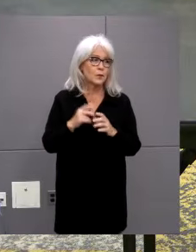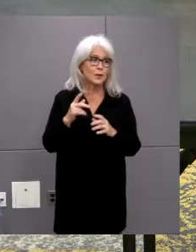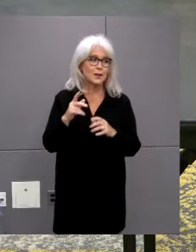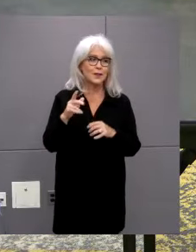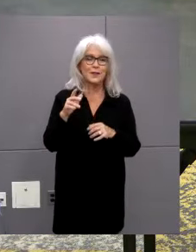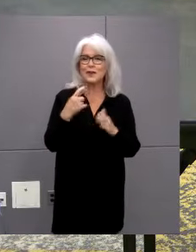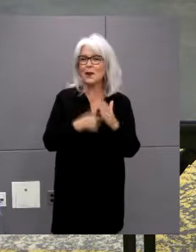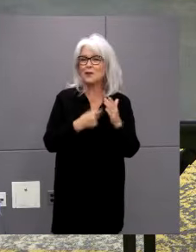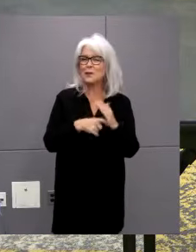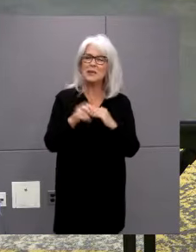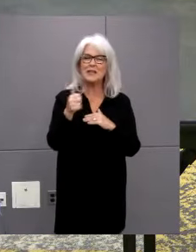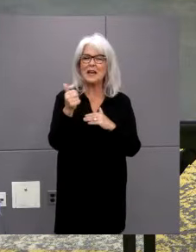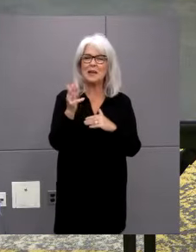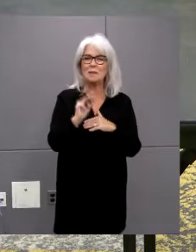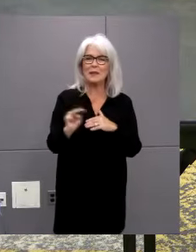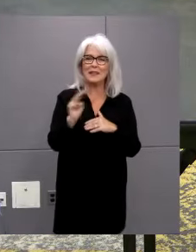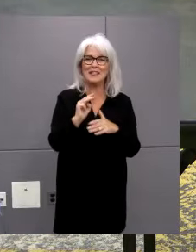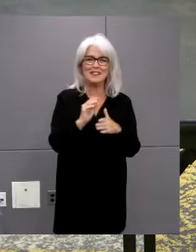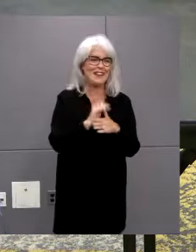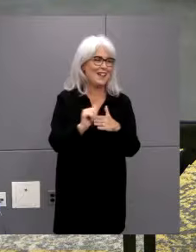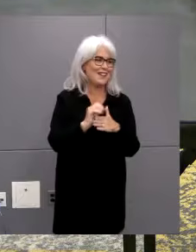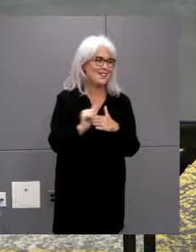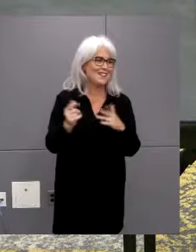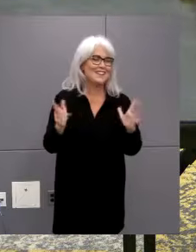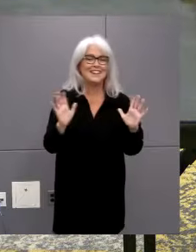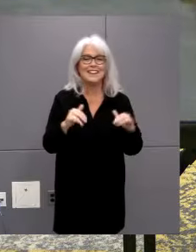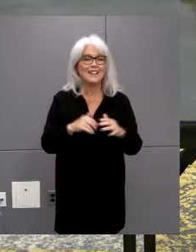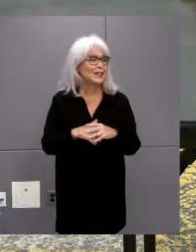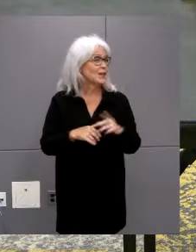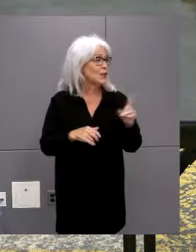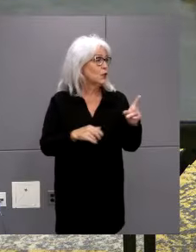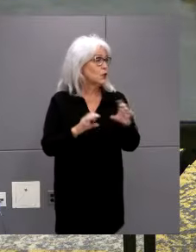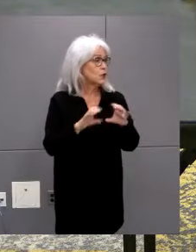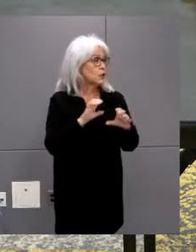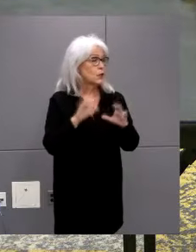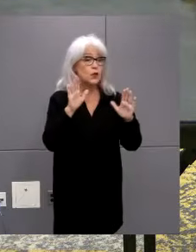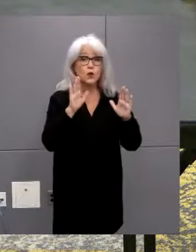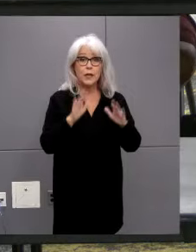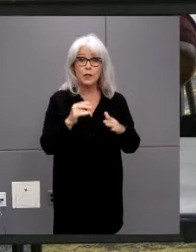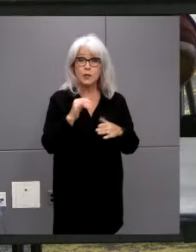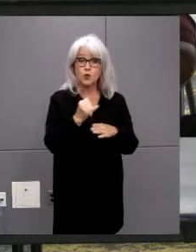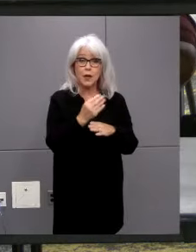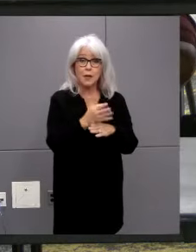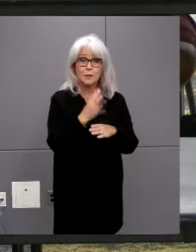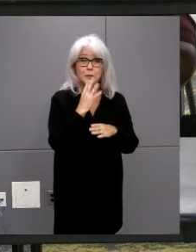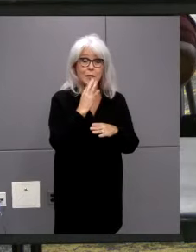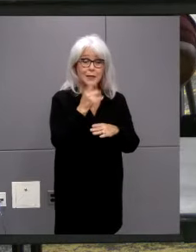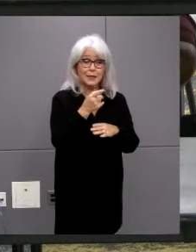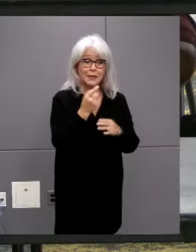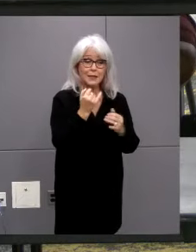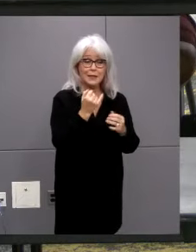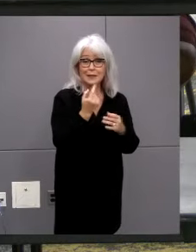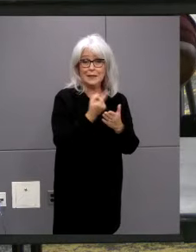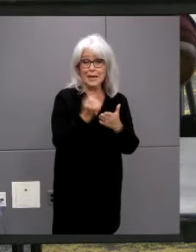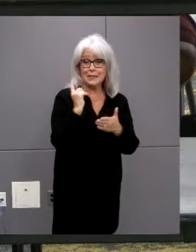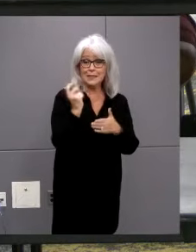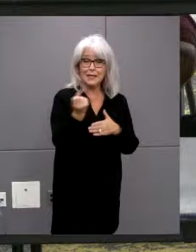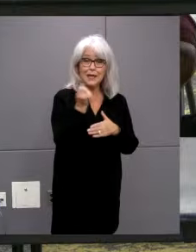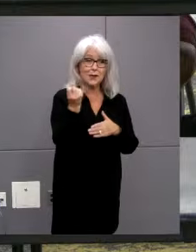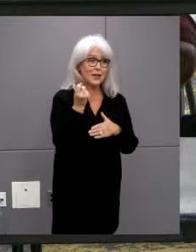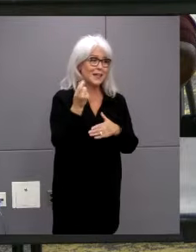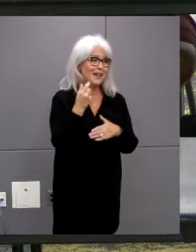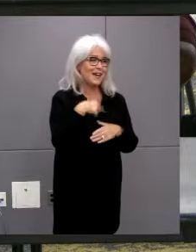you. I just wanted to say, Mr. Chair, really quick, you did a great job speaking last Saturday at graduation. Thank you so much. You're welcome. I was